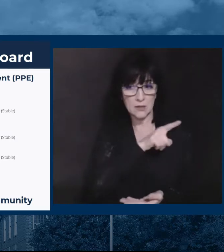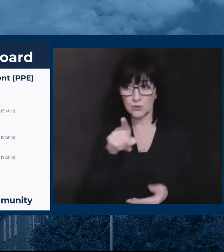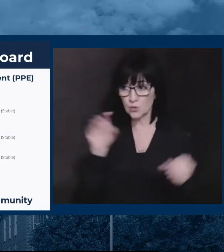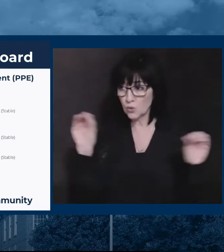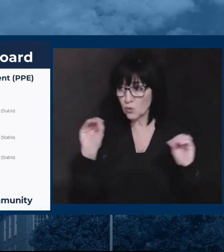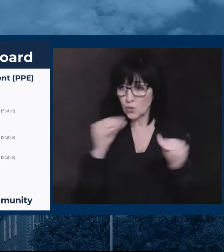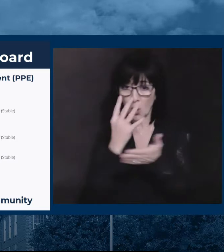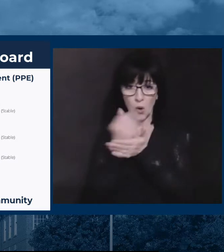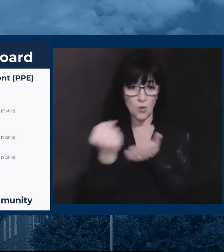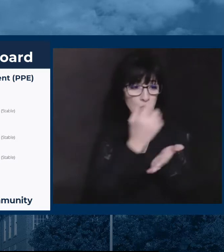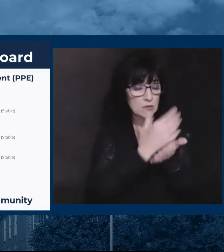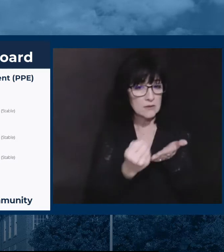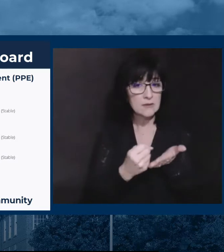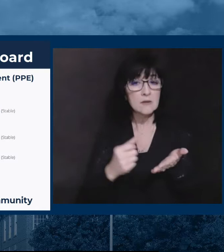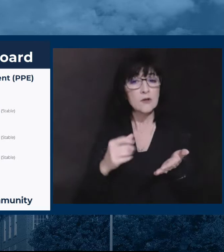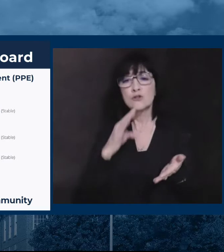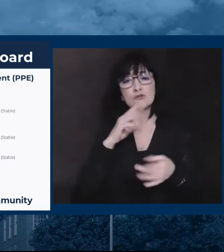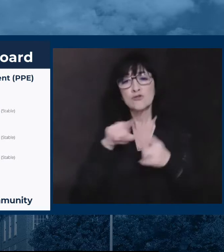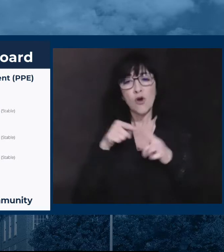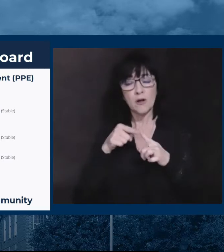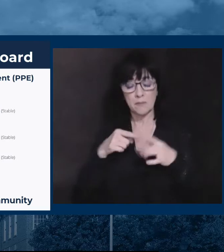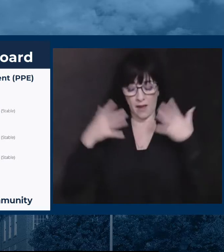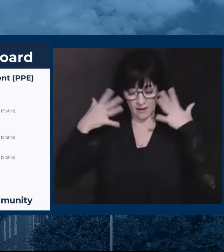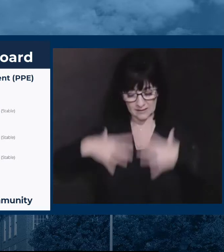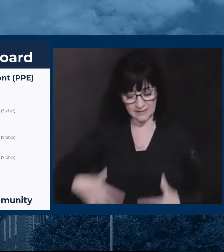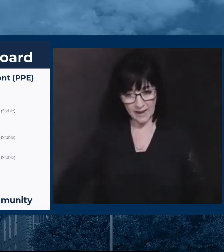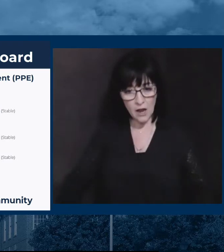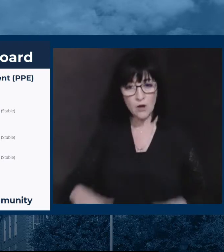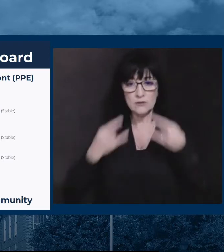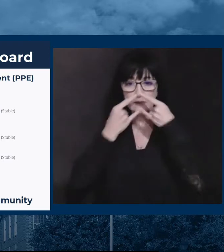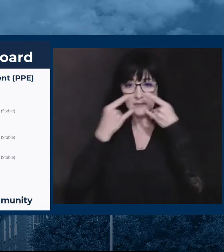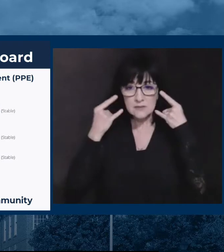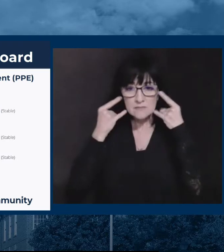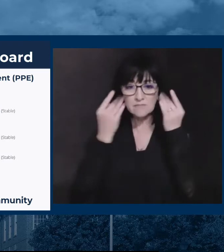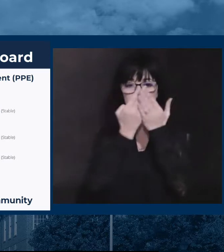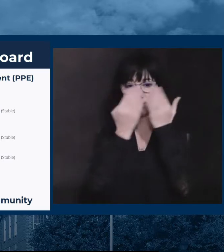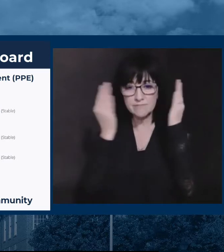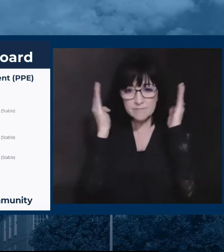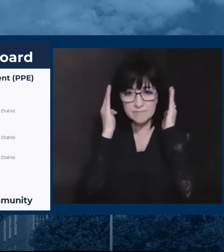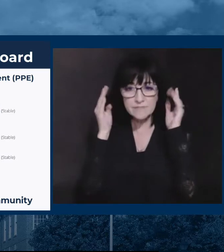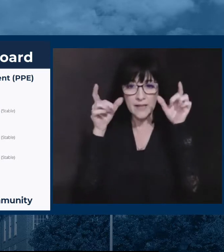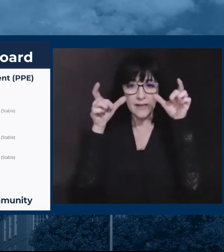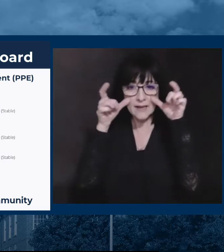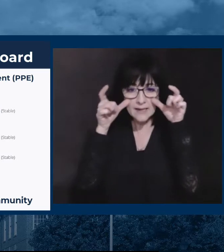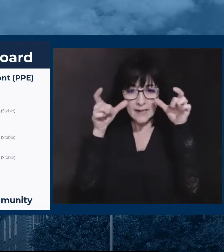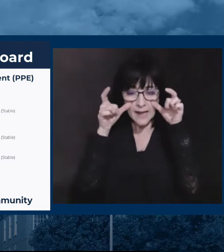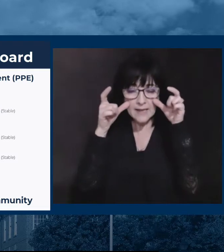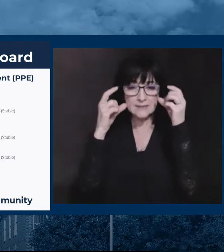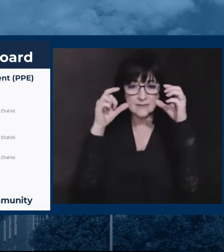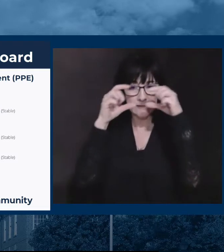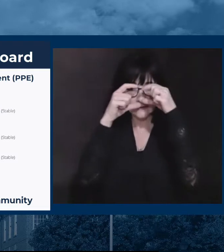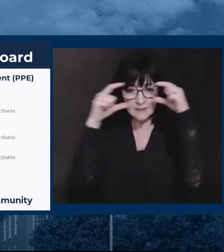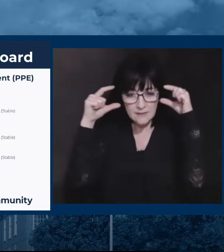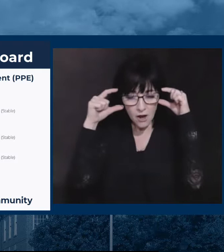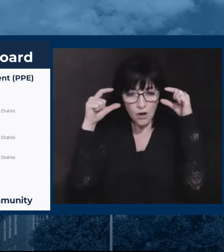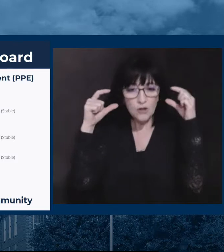glasses, goggles, masks, surgical masks, face shields, gloves. Everything's in pretty good shape there. Here's